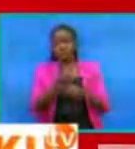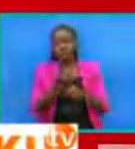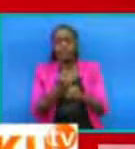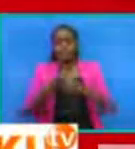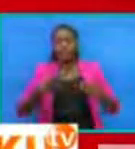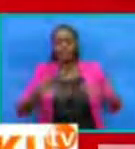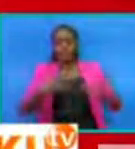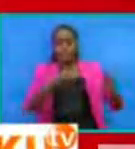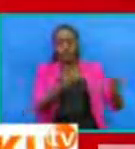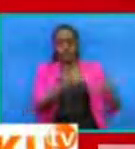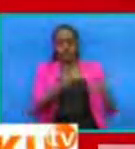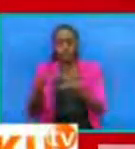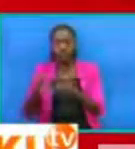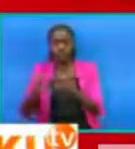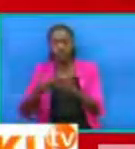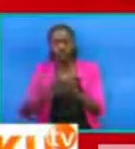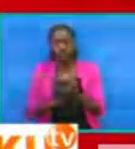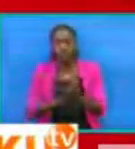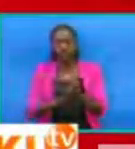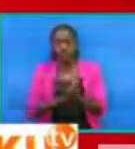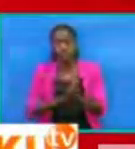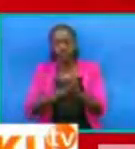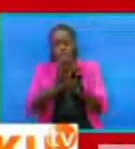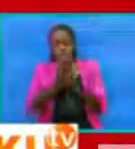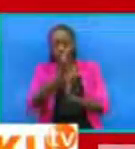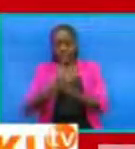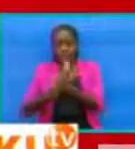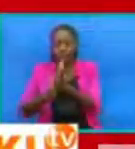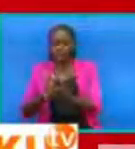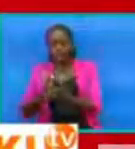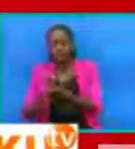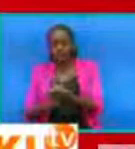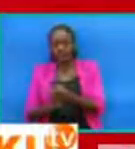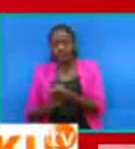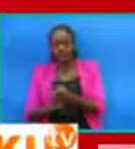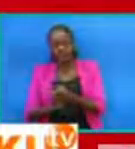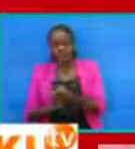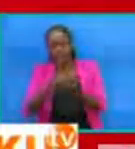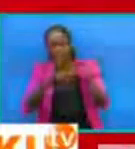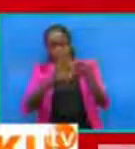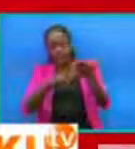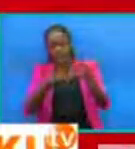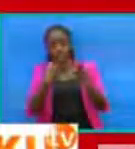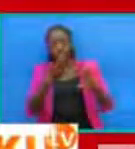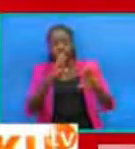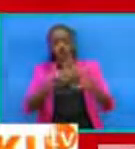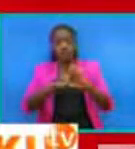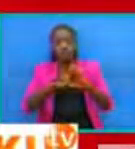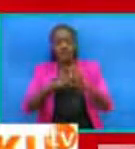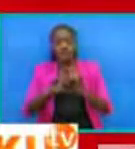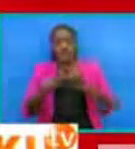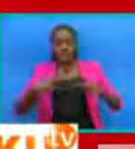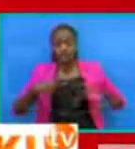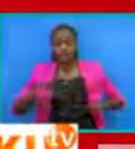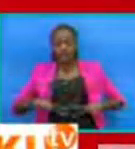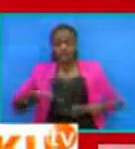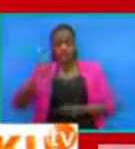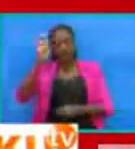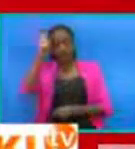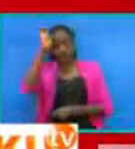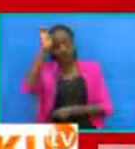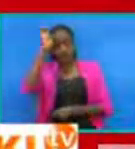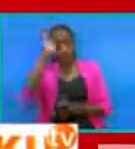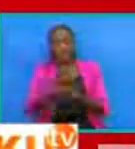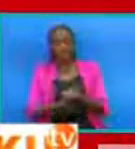move now to the library to go and cram things there in terms of physical education, as opposed to going